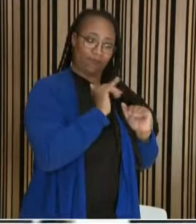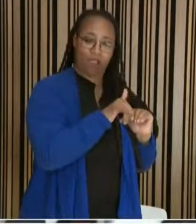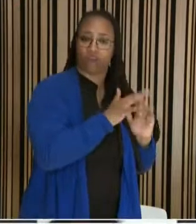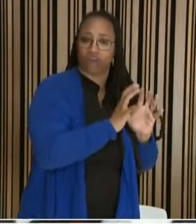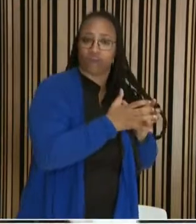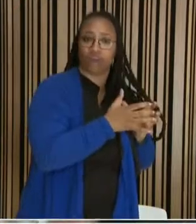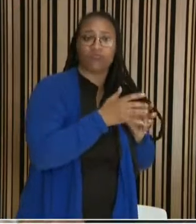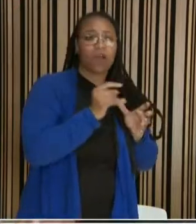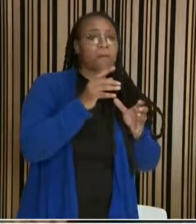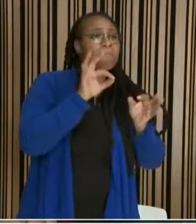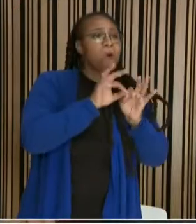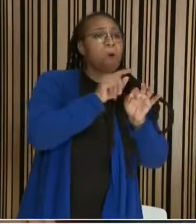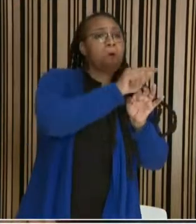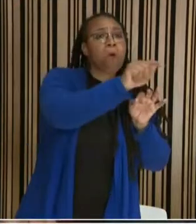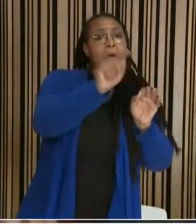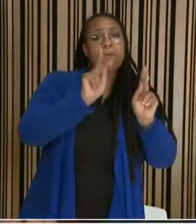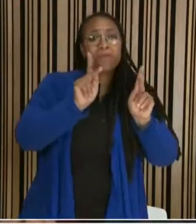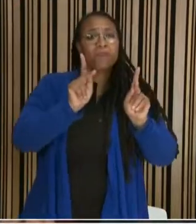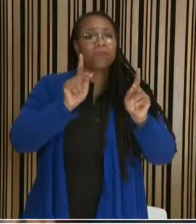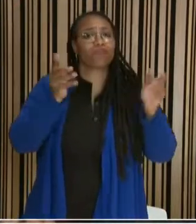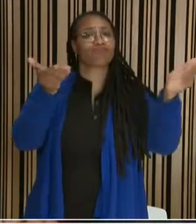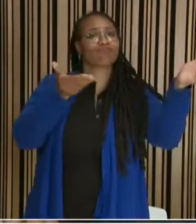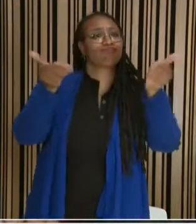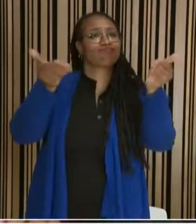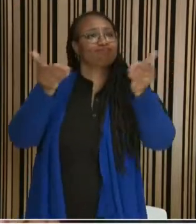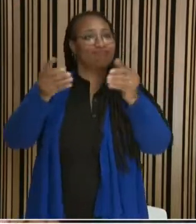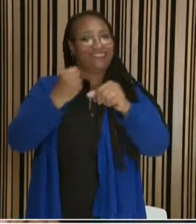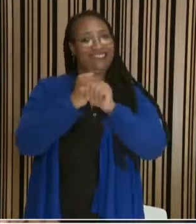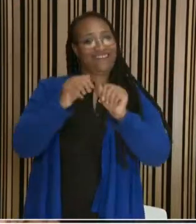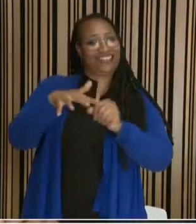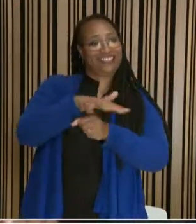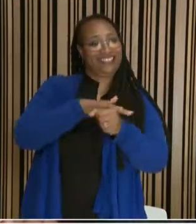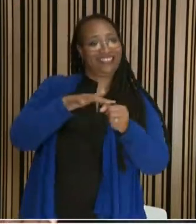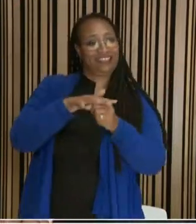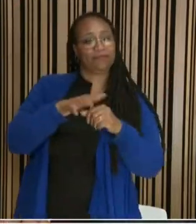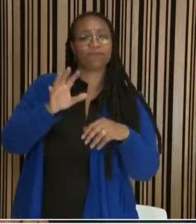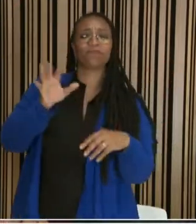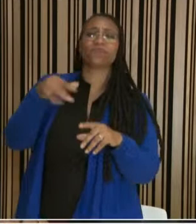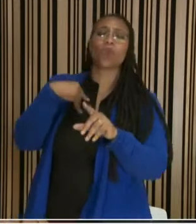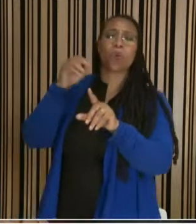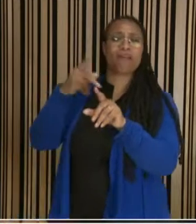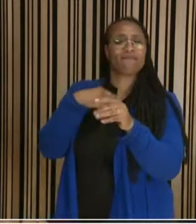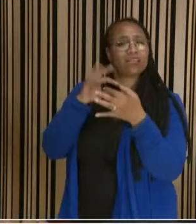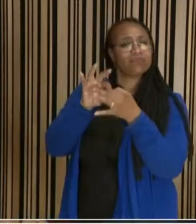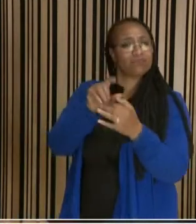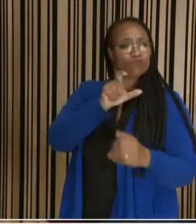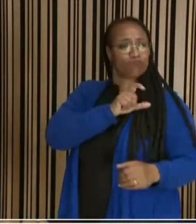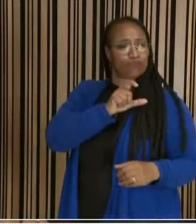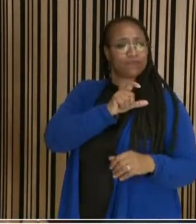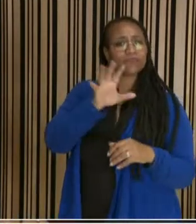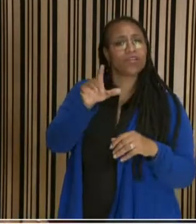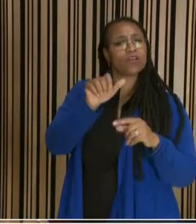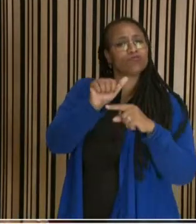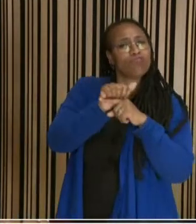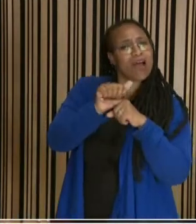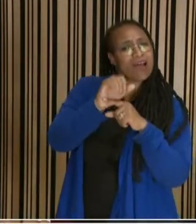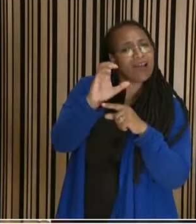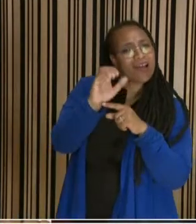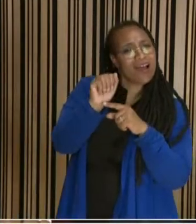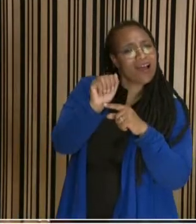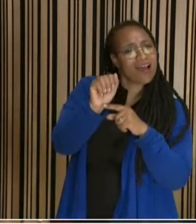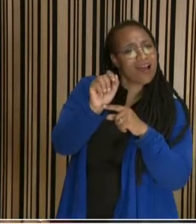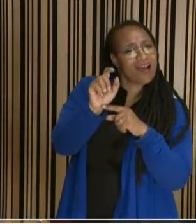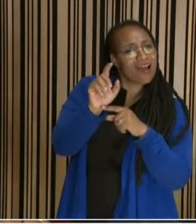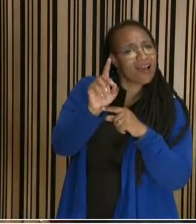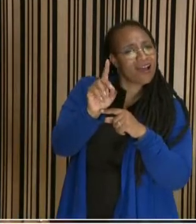chief. Yeah, go ahead. What's the conversation around police training to prevent situations where arrests don't lead to convictions?